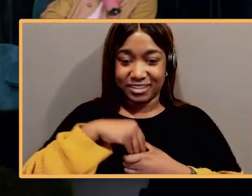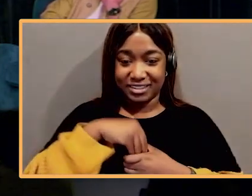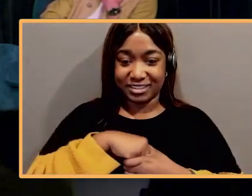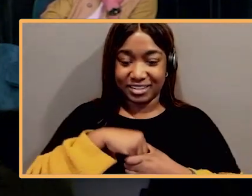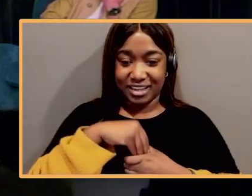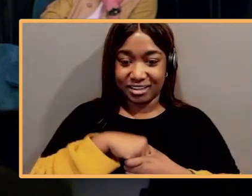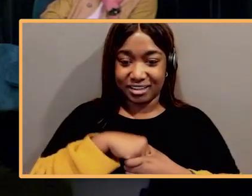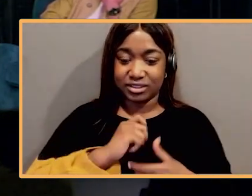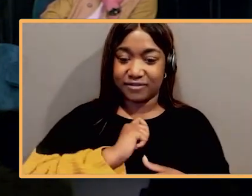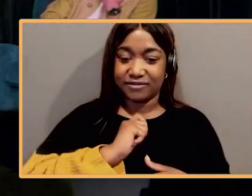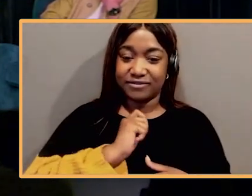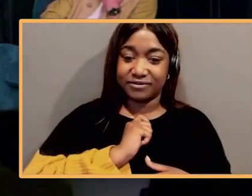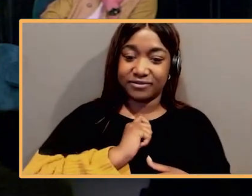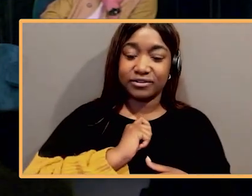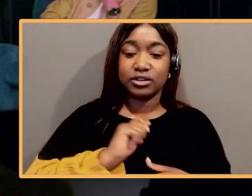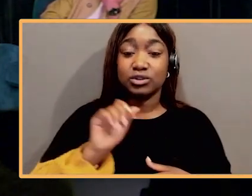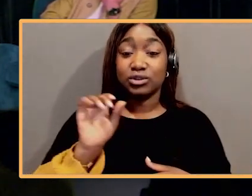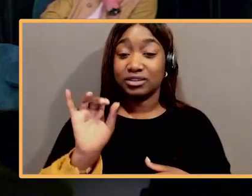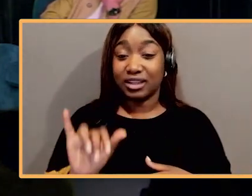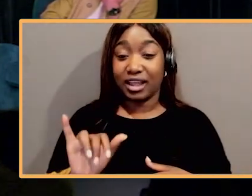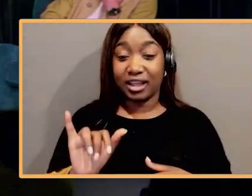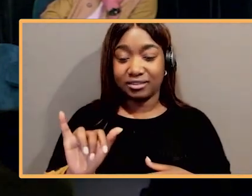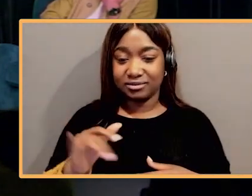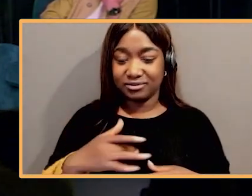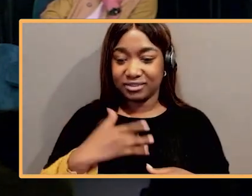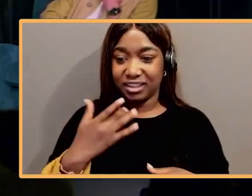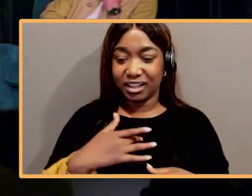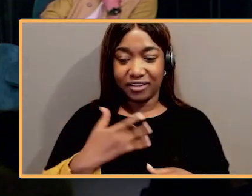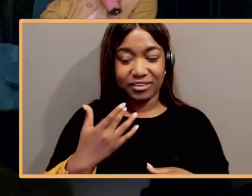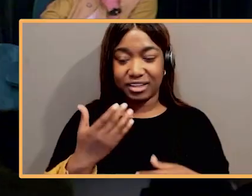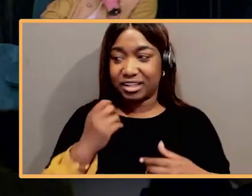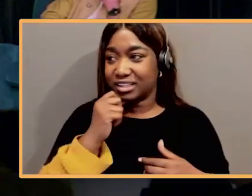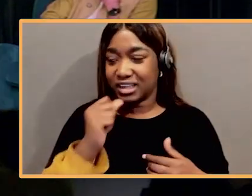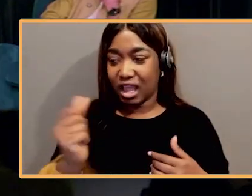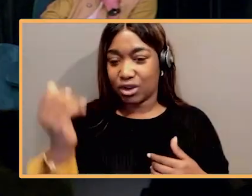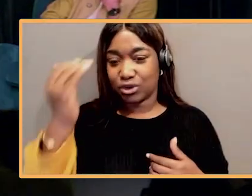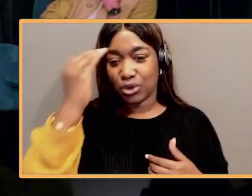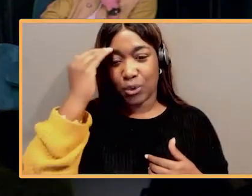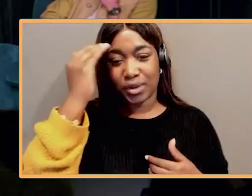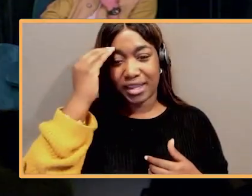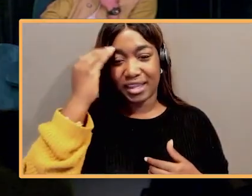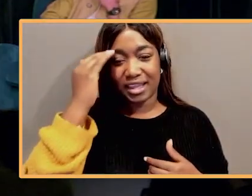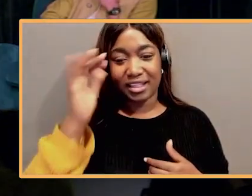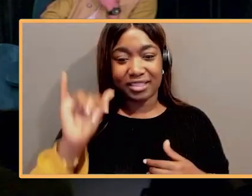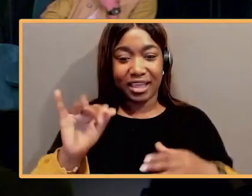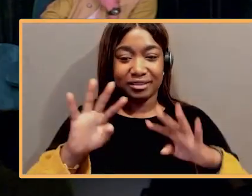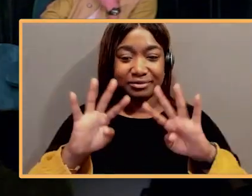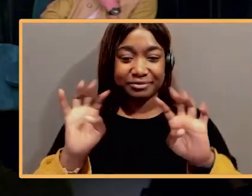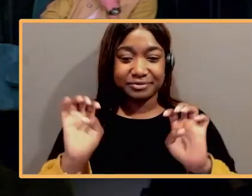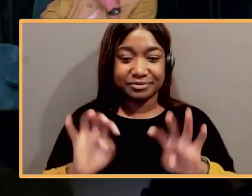And so that not knowing is okay.